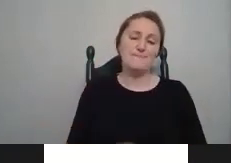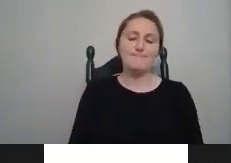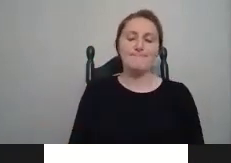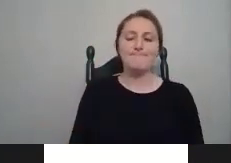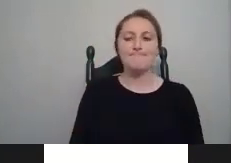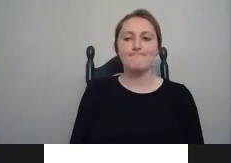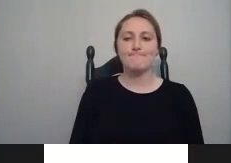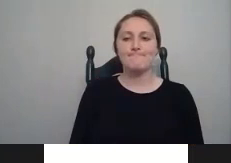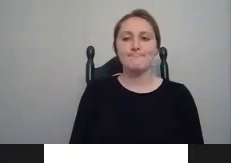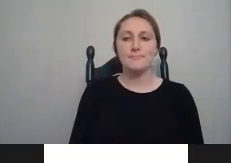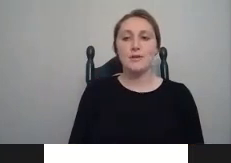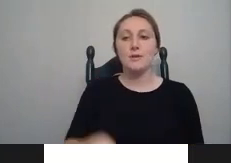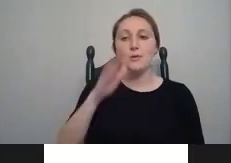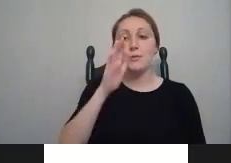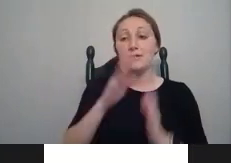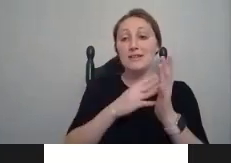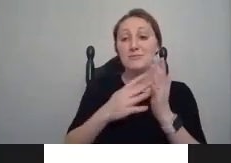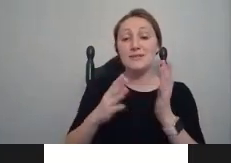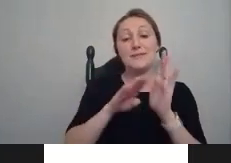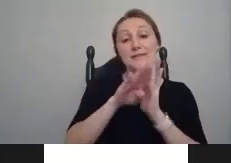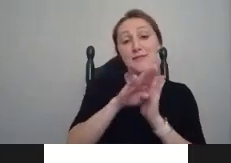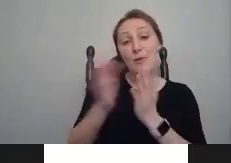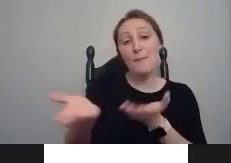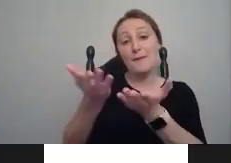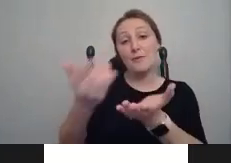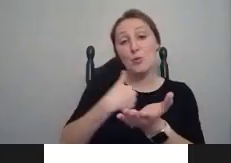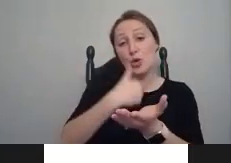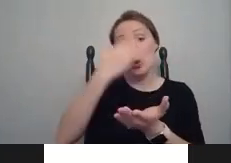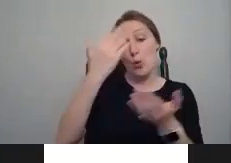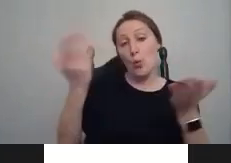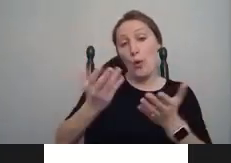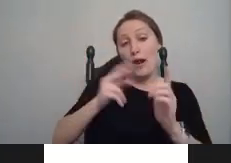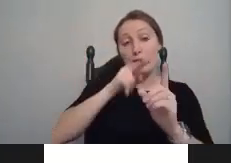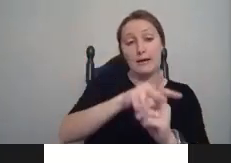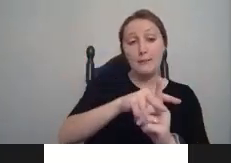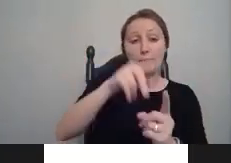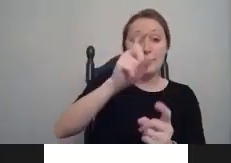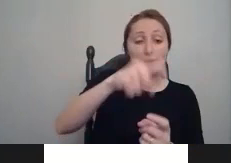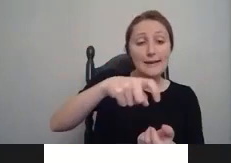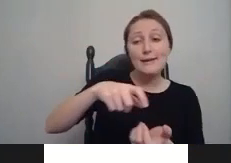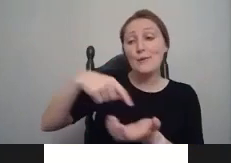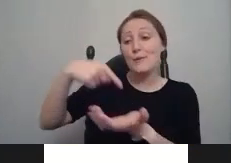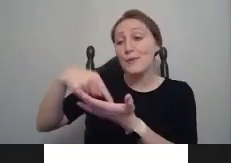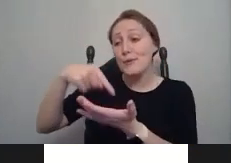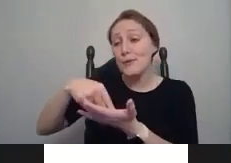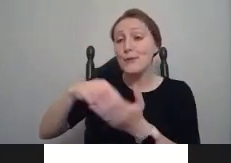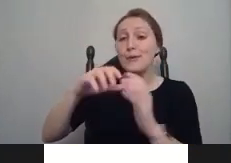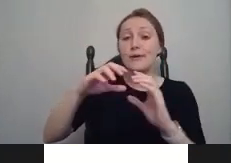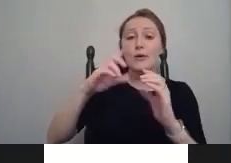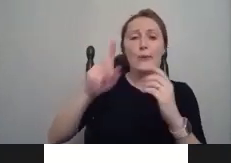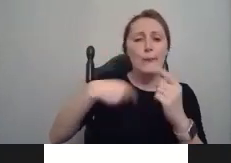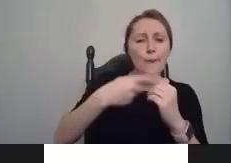question about, will schedules be developed and provided so we know what assignments are needed and due, when classes and specials will take